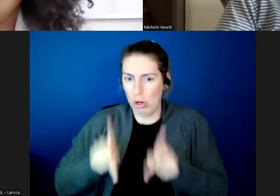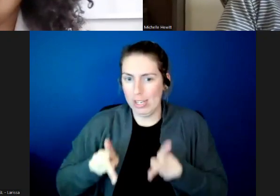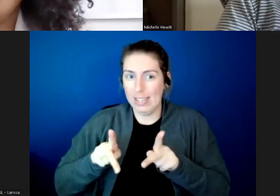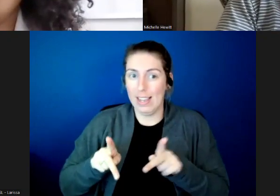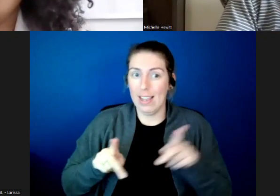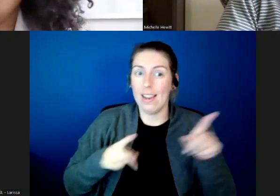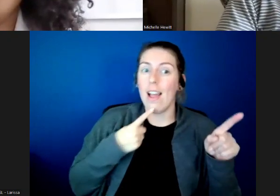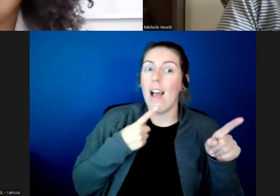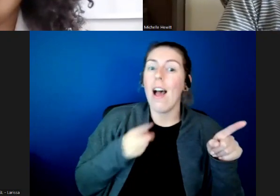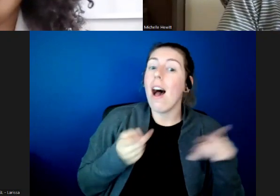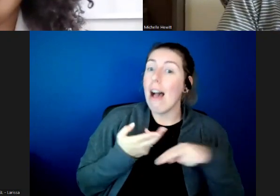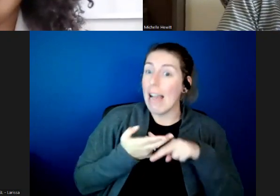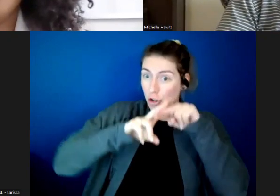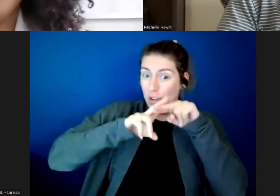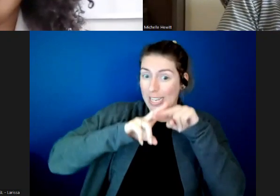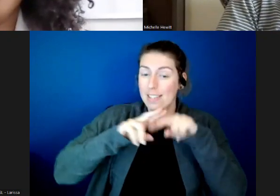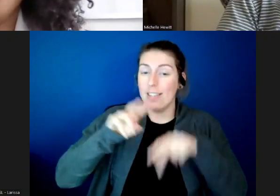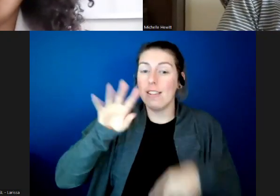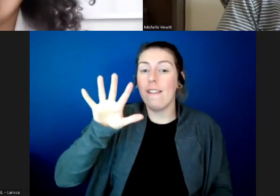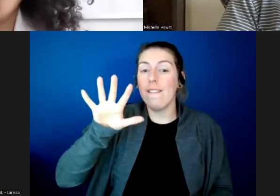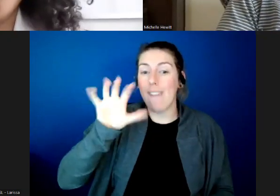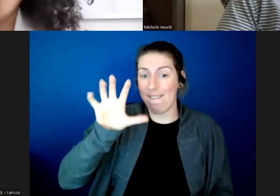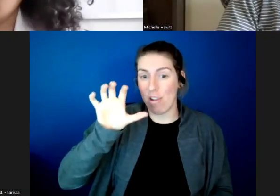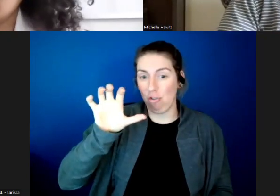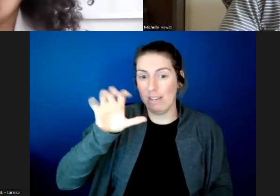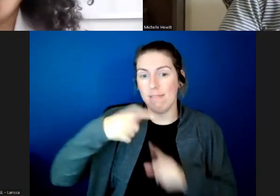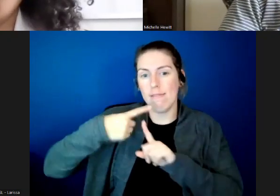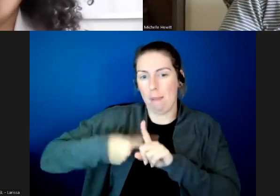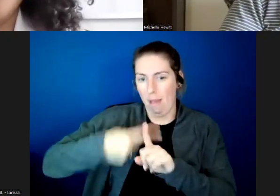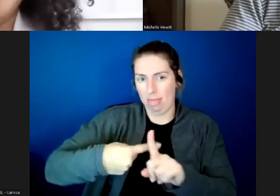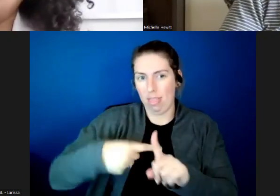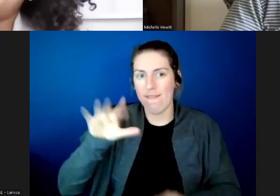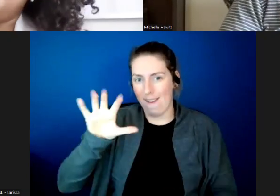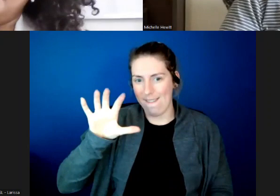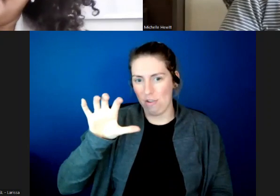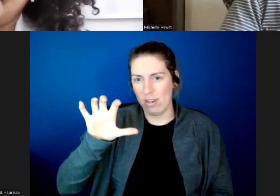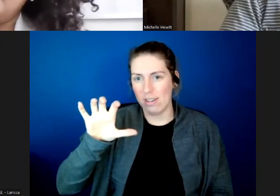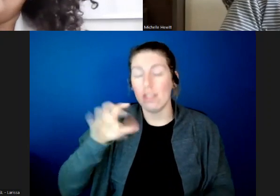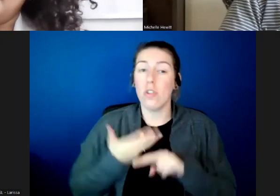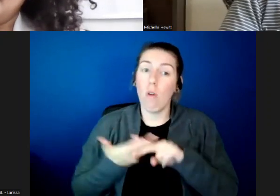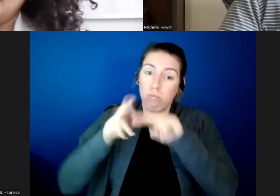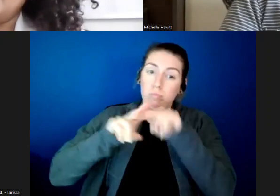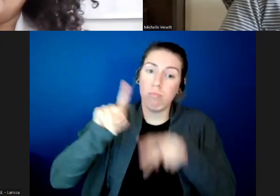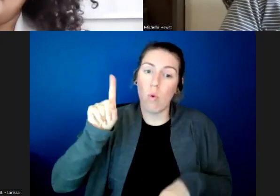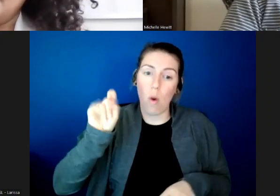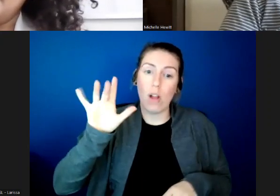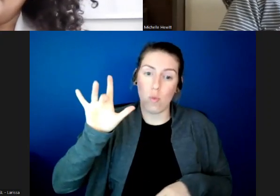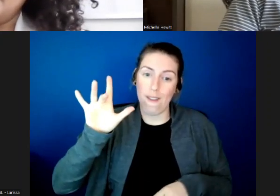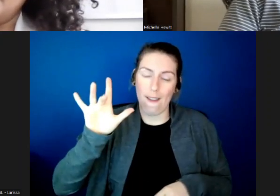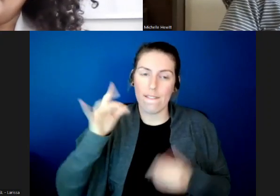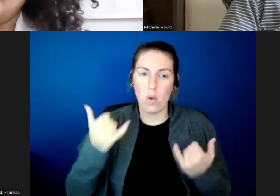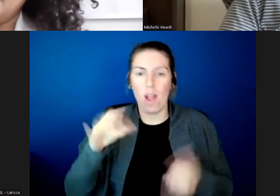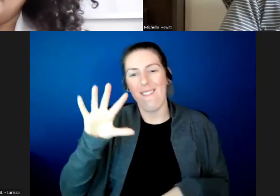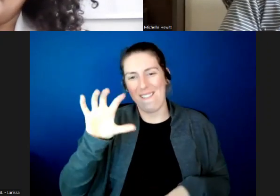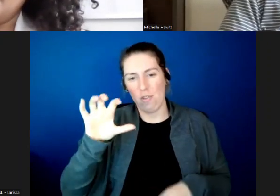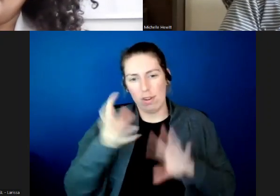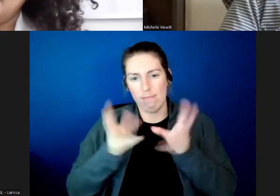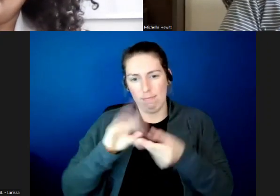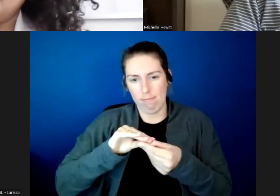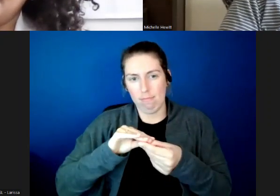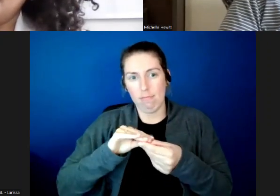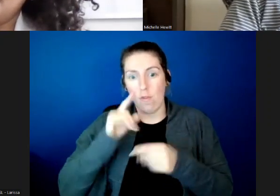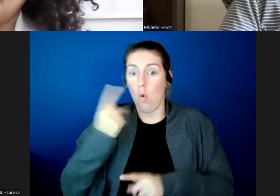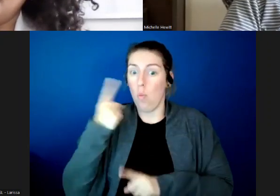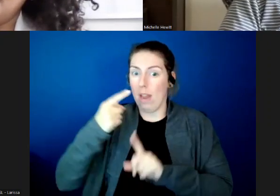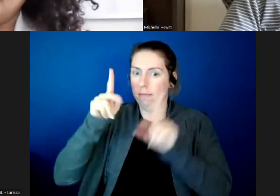It got the increase, so it went to $500 a month. So it went up by $125 to $500 total, which is what put